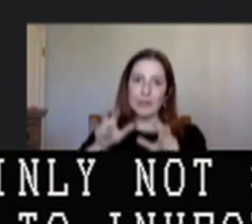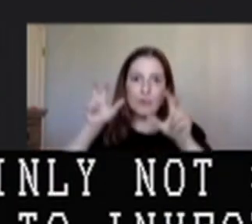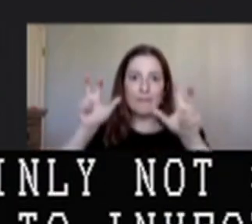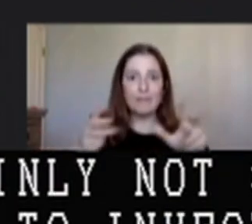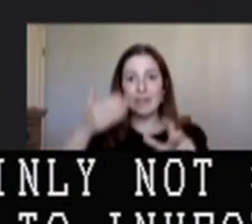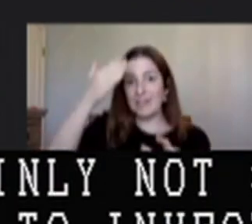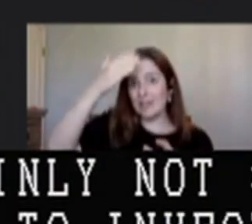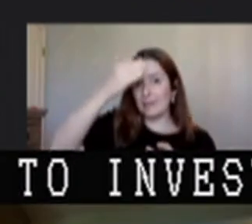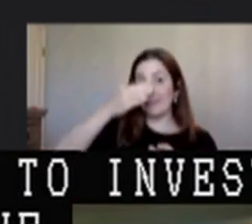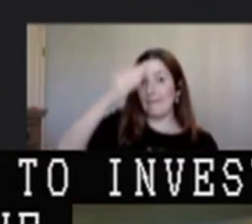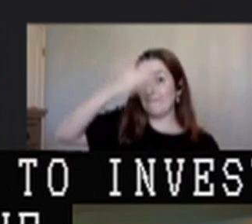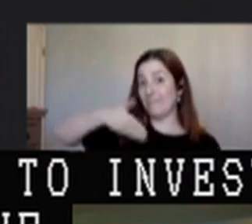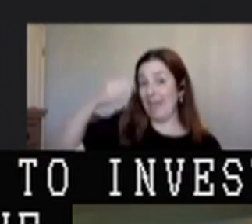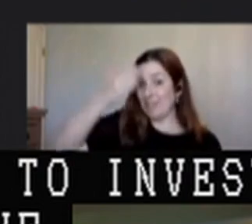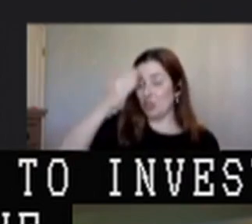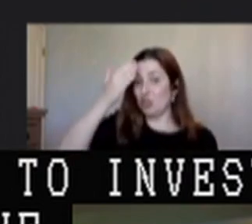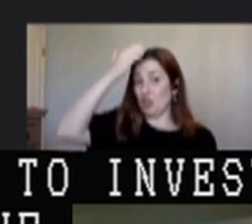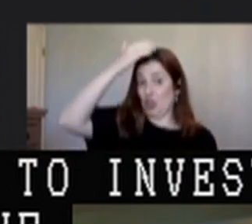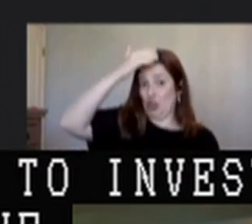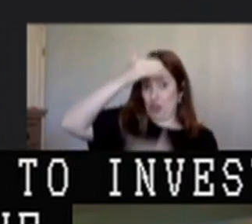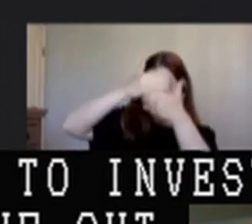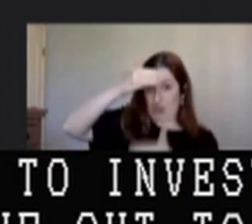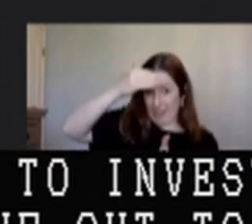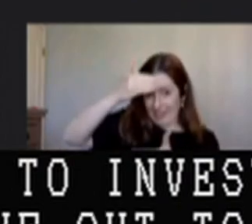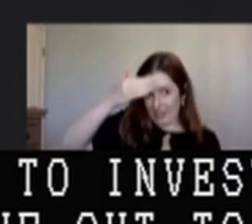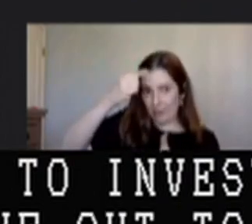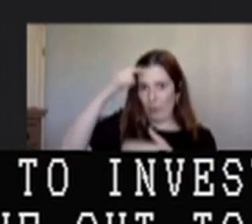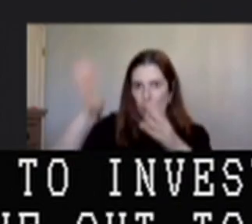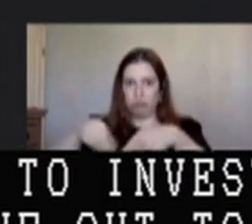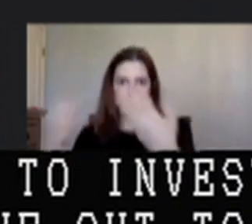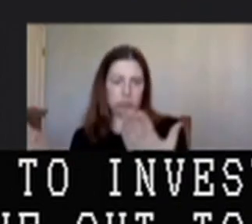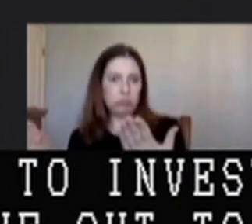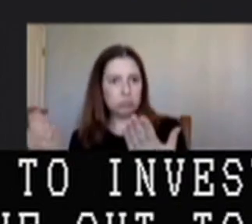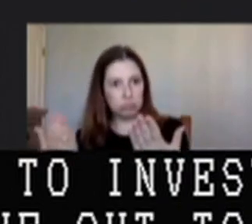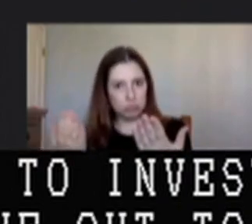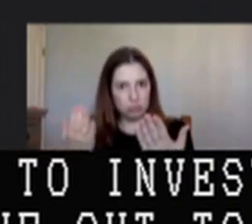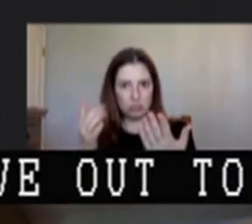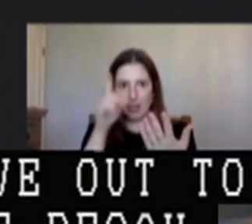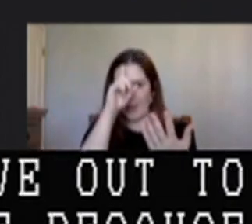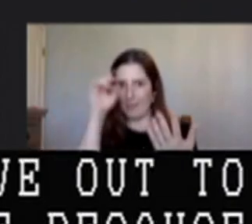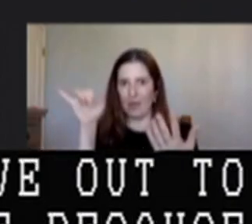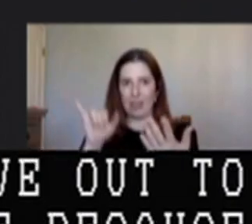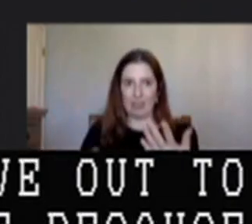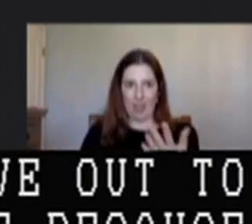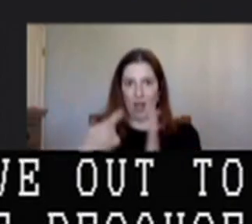to everyone and anyone, because the investment of that would be